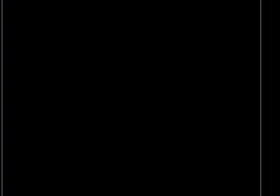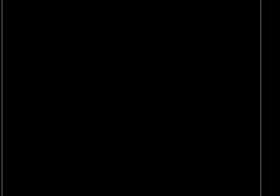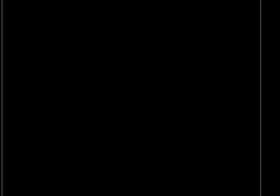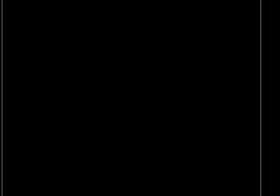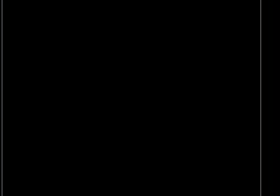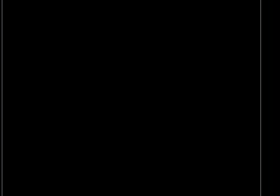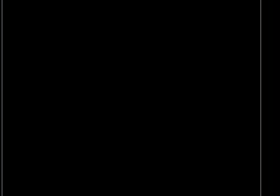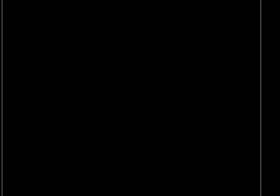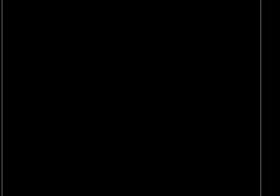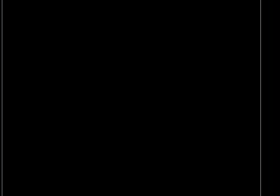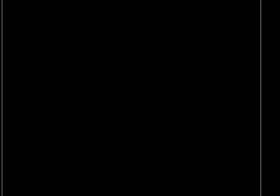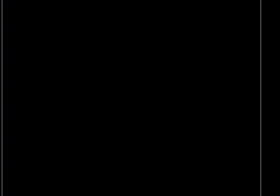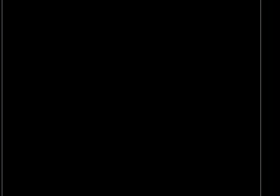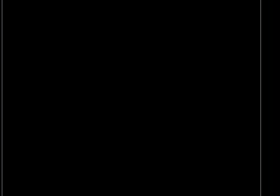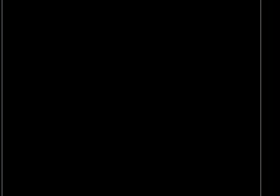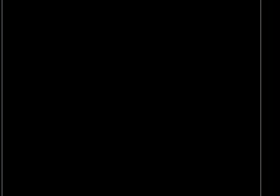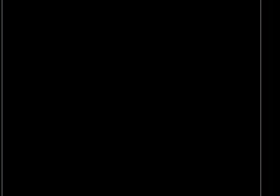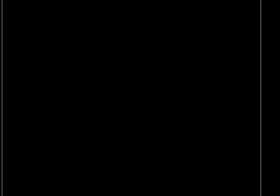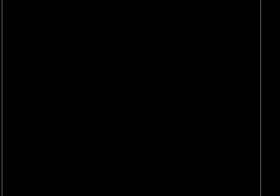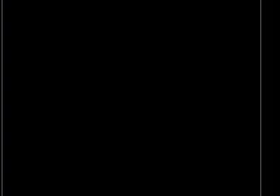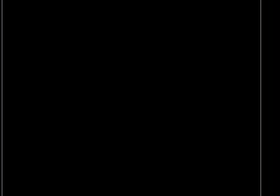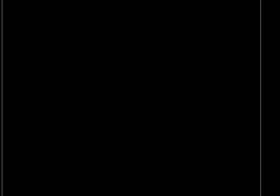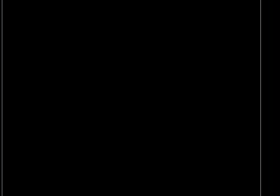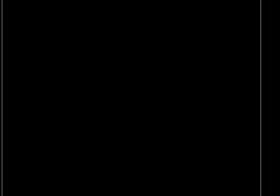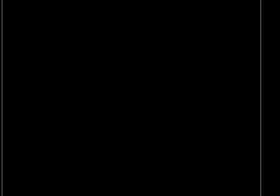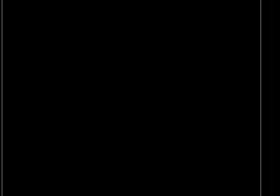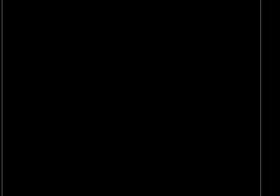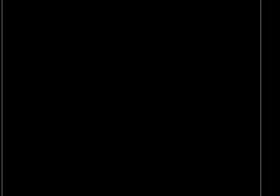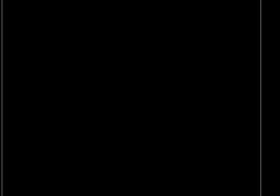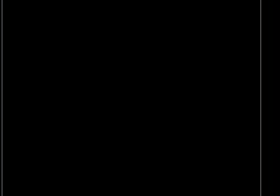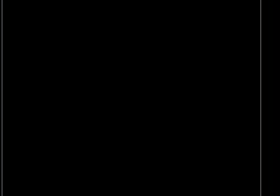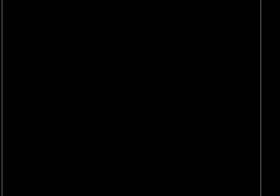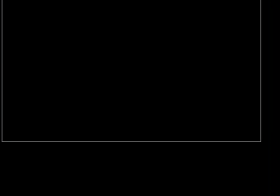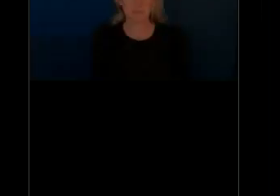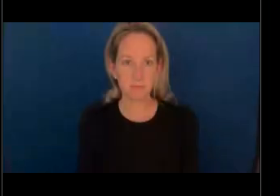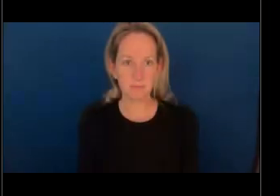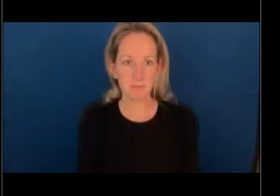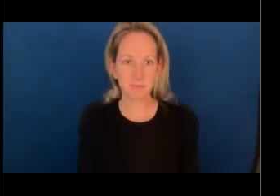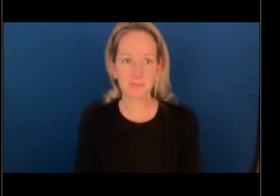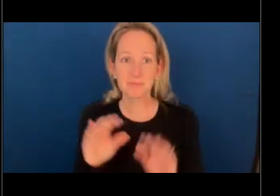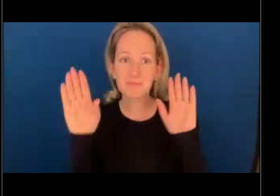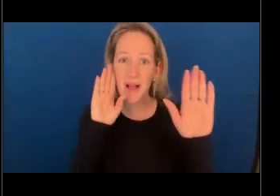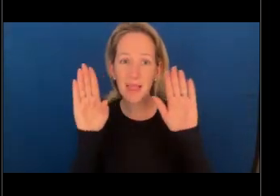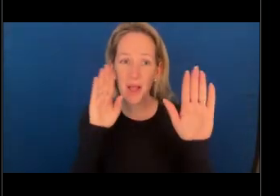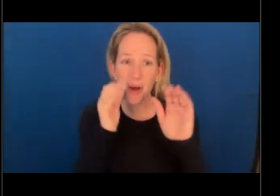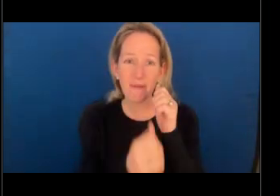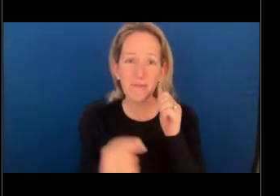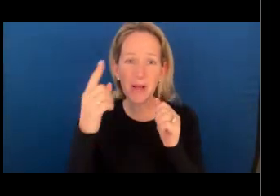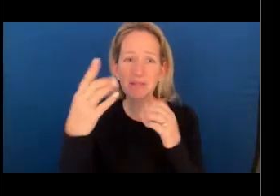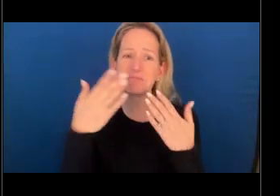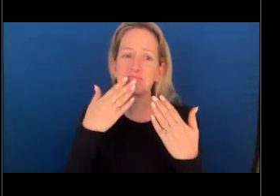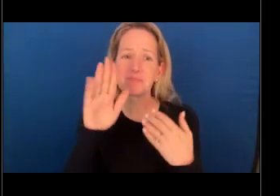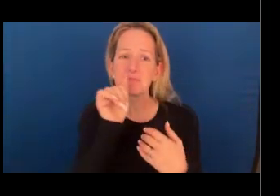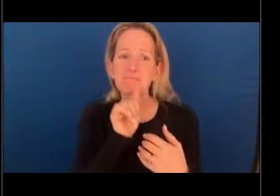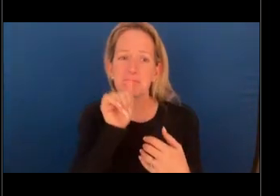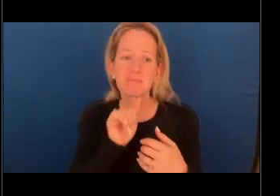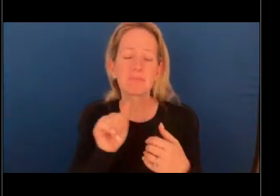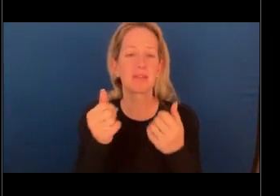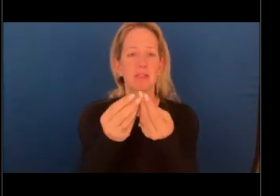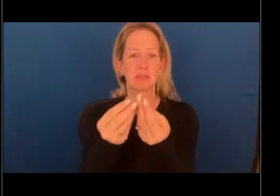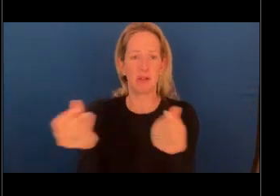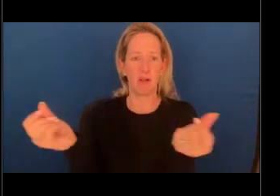Hello, everyone. Thank you for your patience while we resolve some technical difficulties. Patricia, if you could go to the next slide, please. I'm going